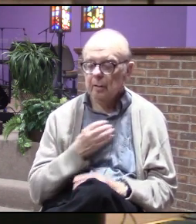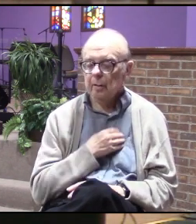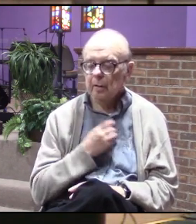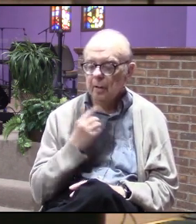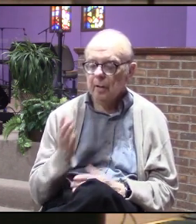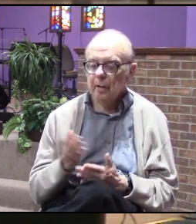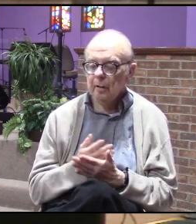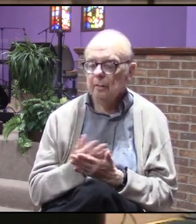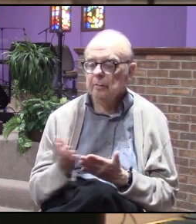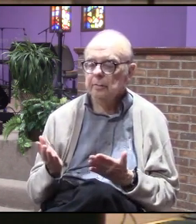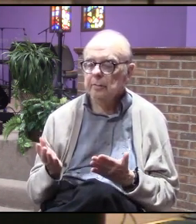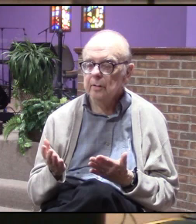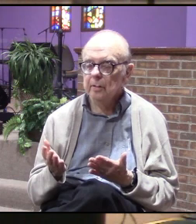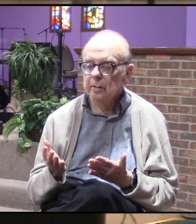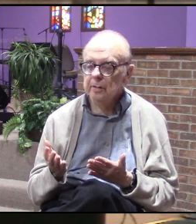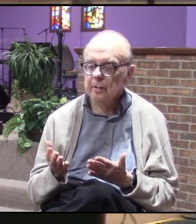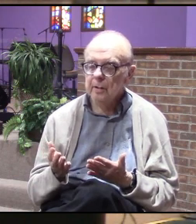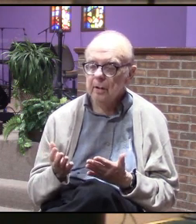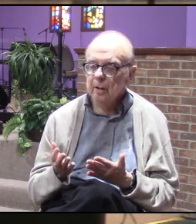replied something to this effect: